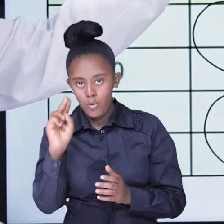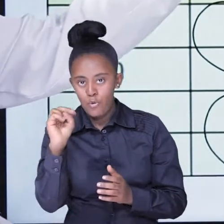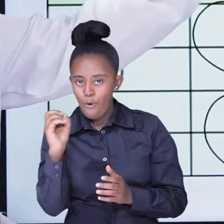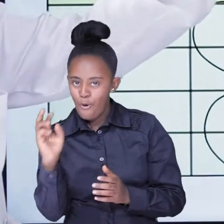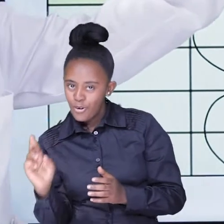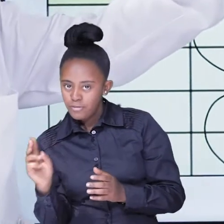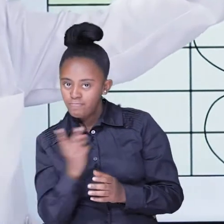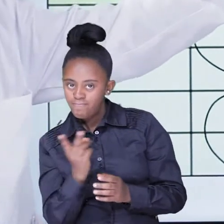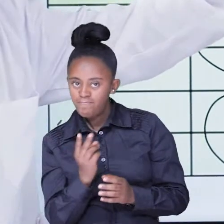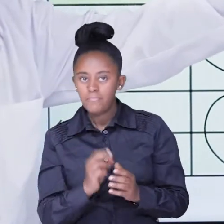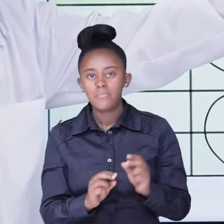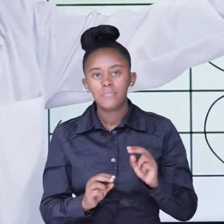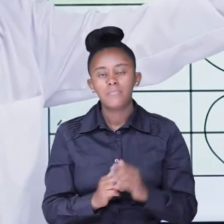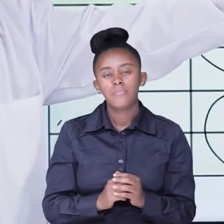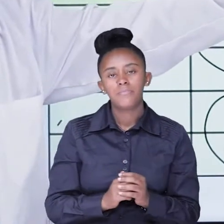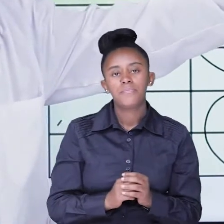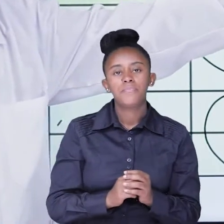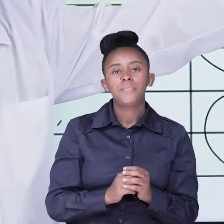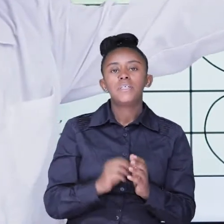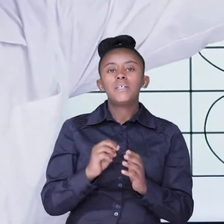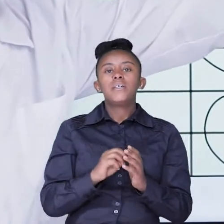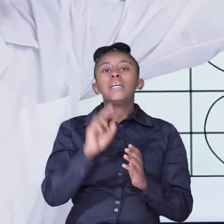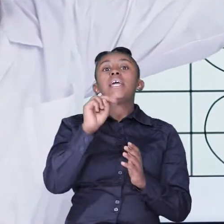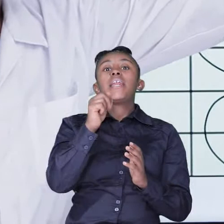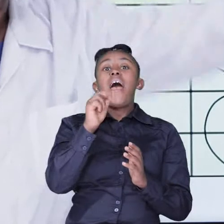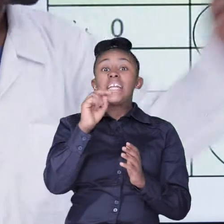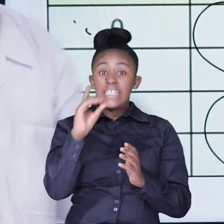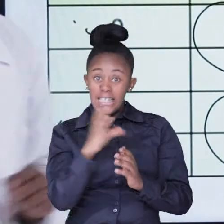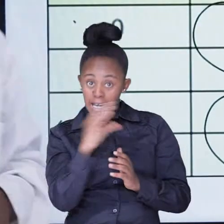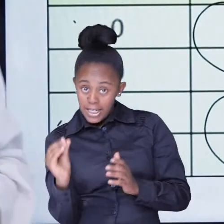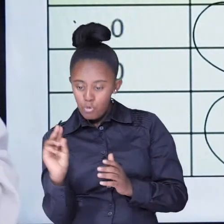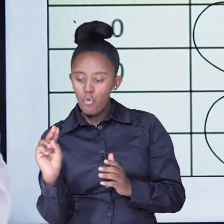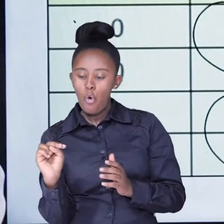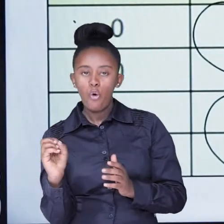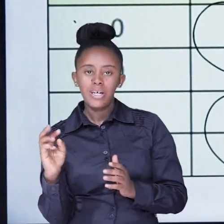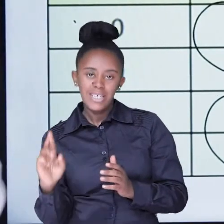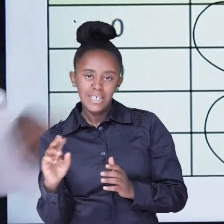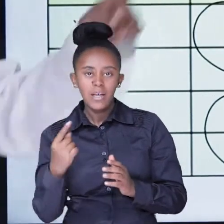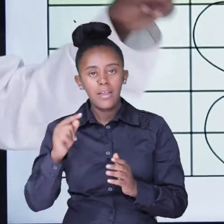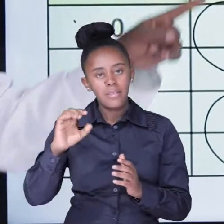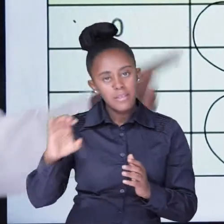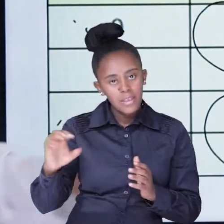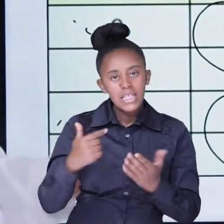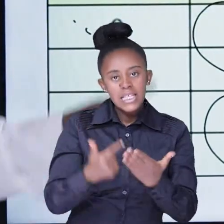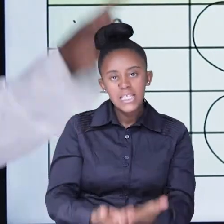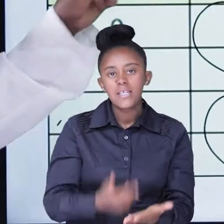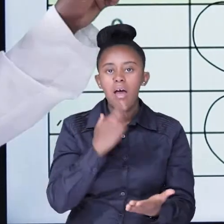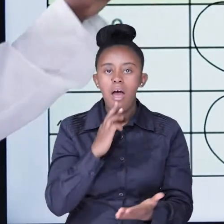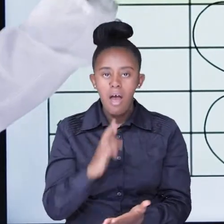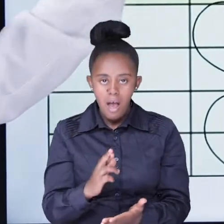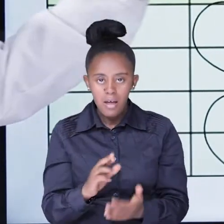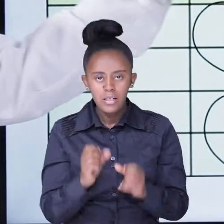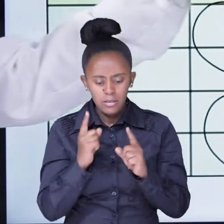There are final gates to consider the NND and the NOR gates. These are